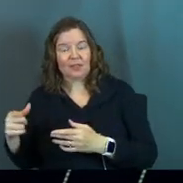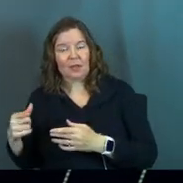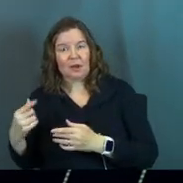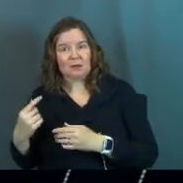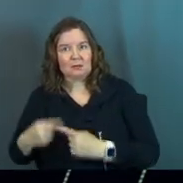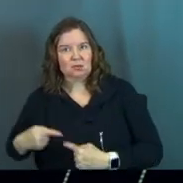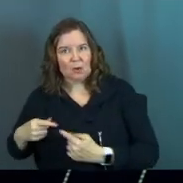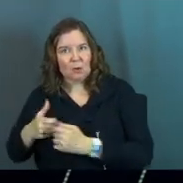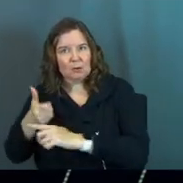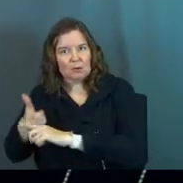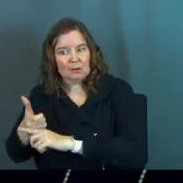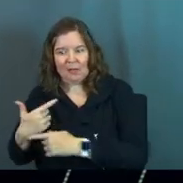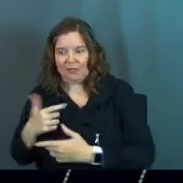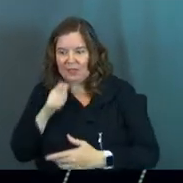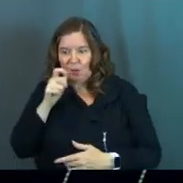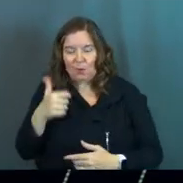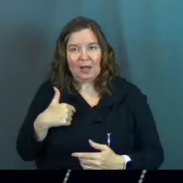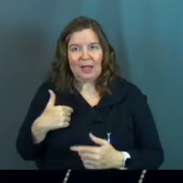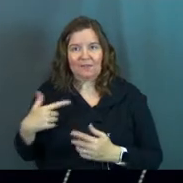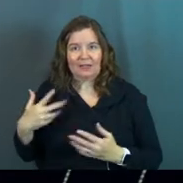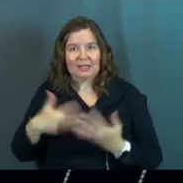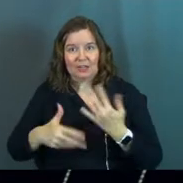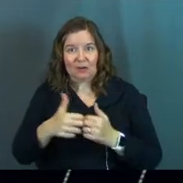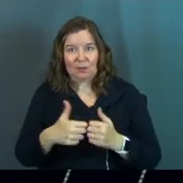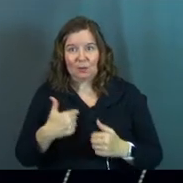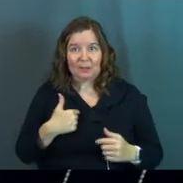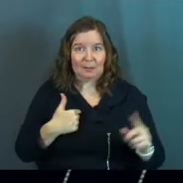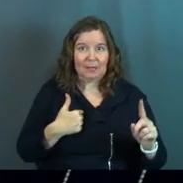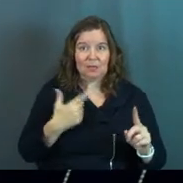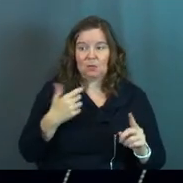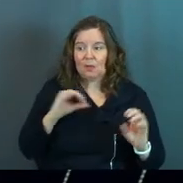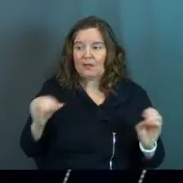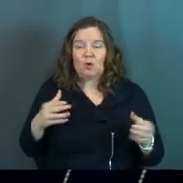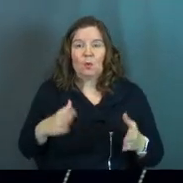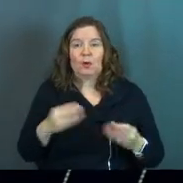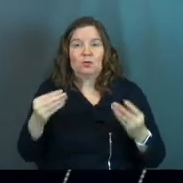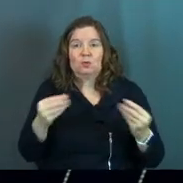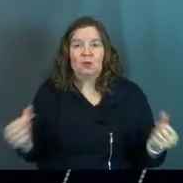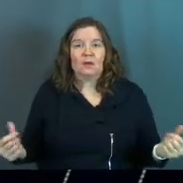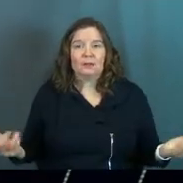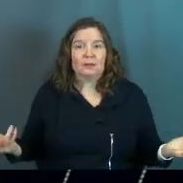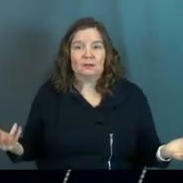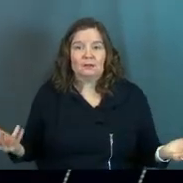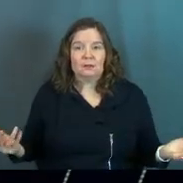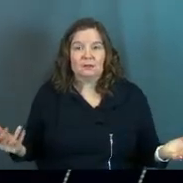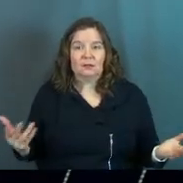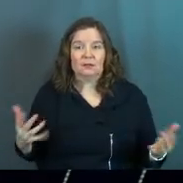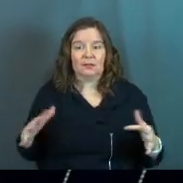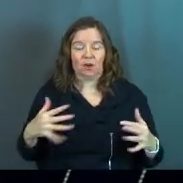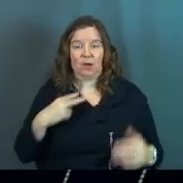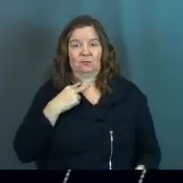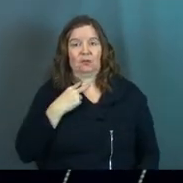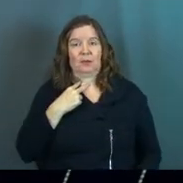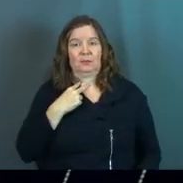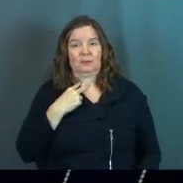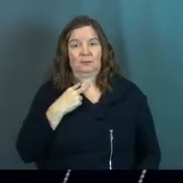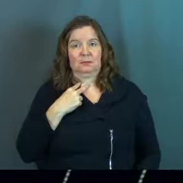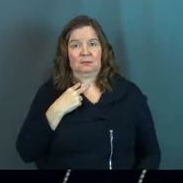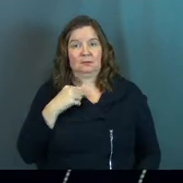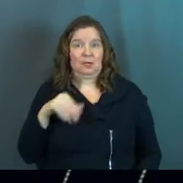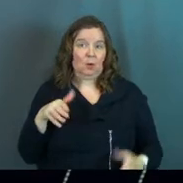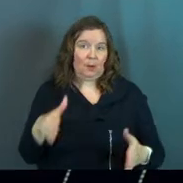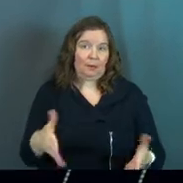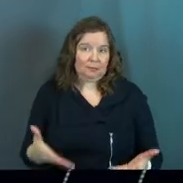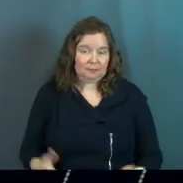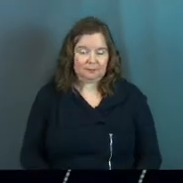they're holding. And by the way, they don't have an interaction with me, so they've got no way to resolve it. They're kind of trapped in a